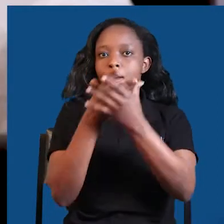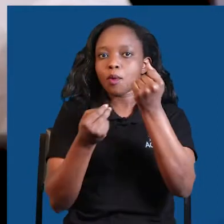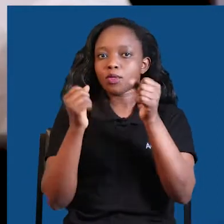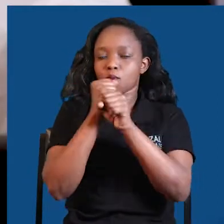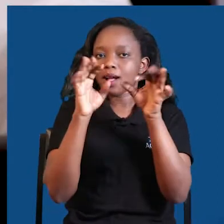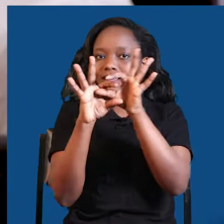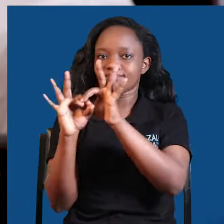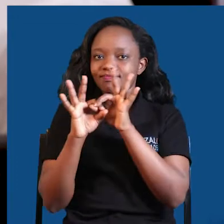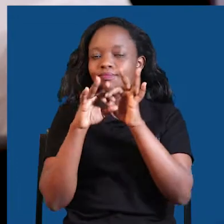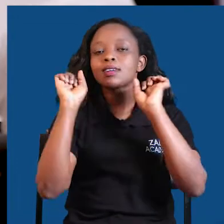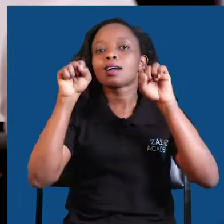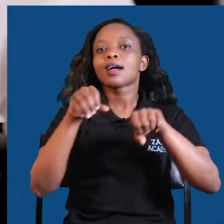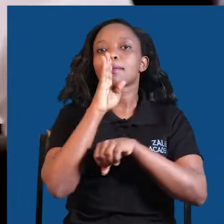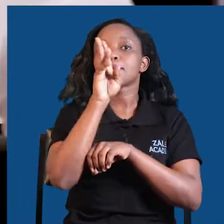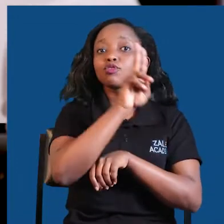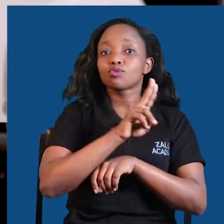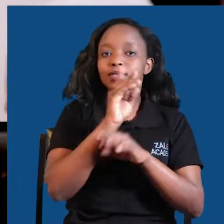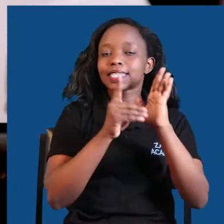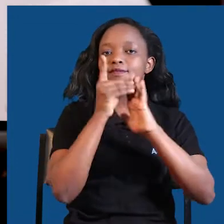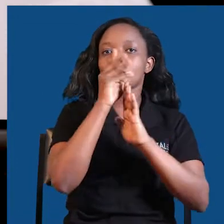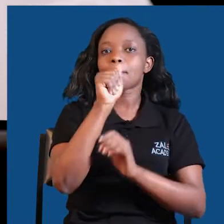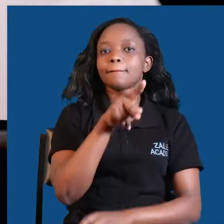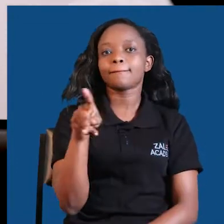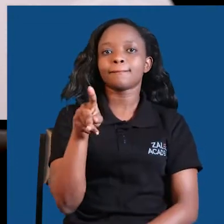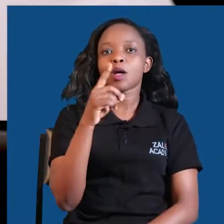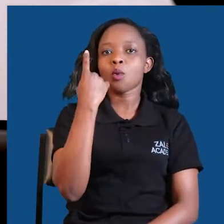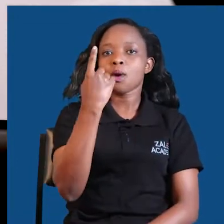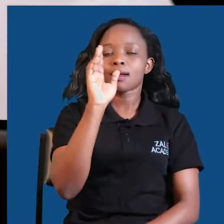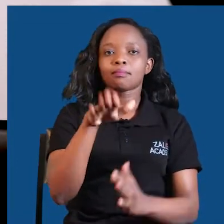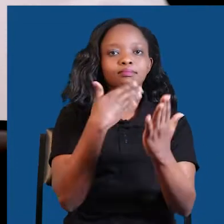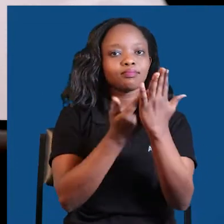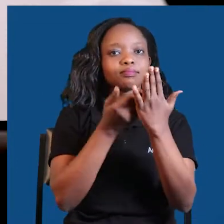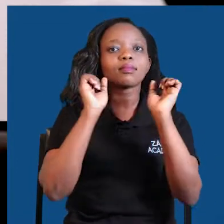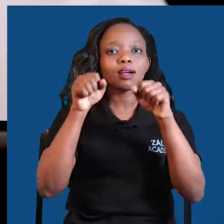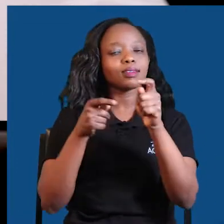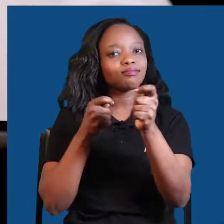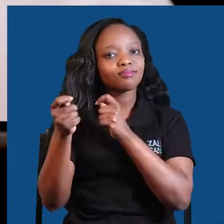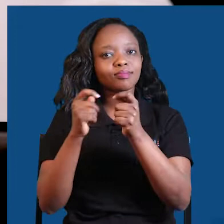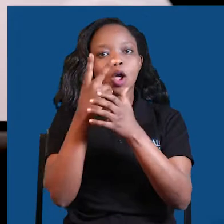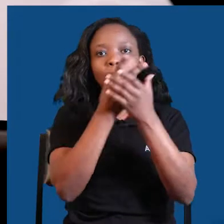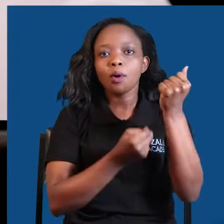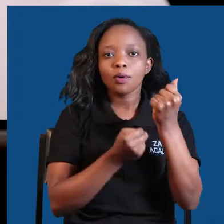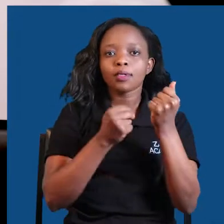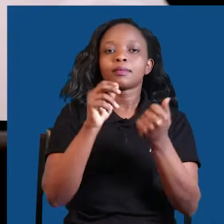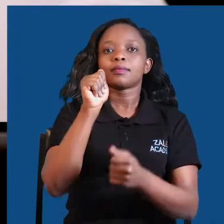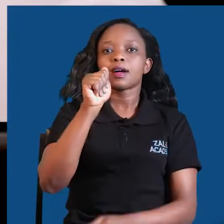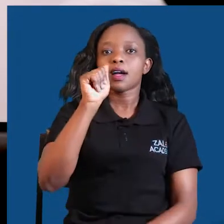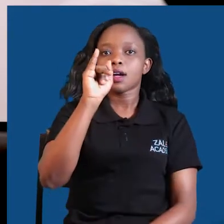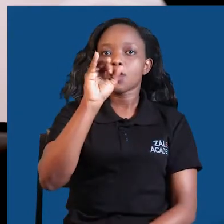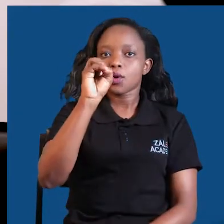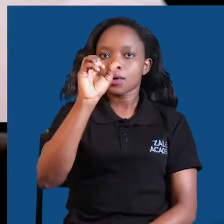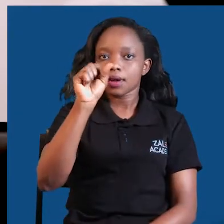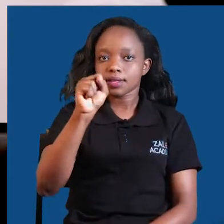React combined together can be used to develop one application that will run both on Android